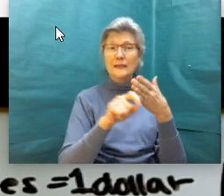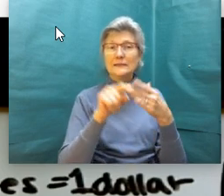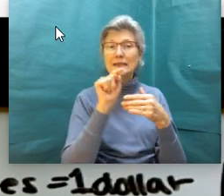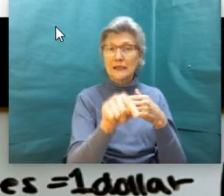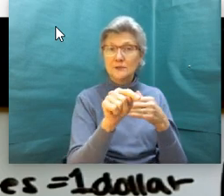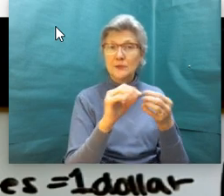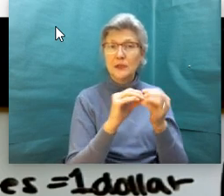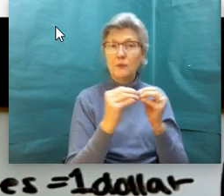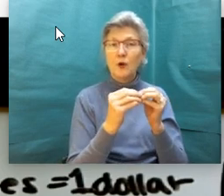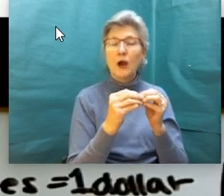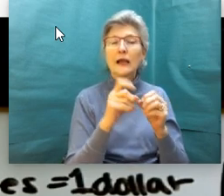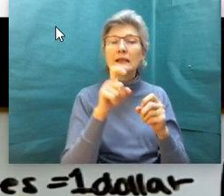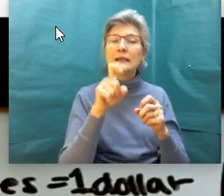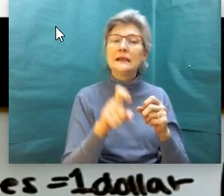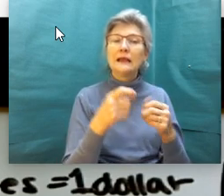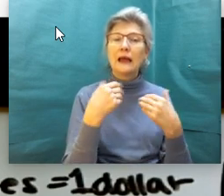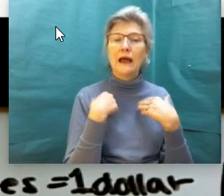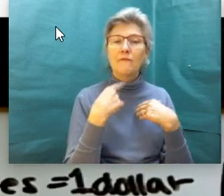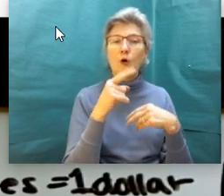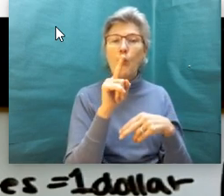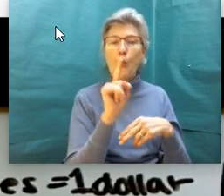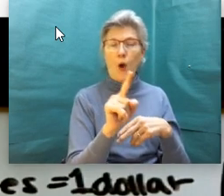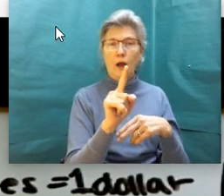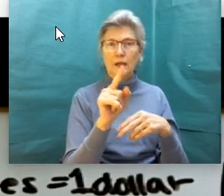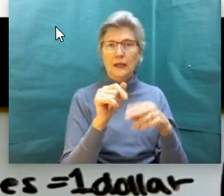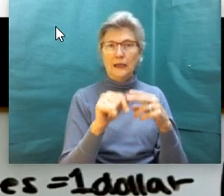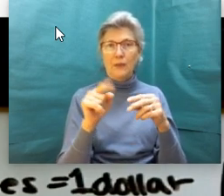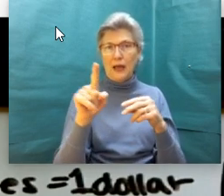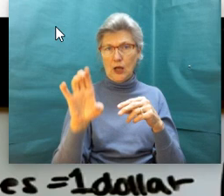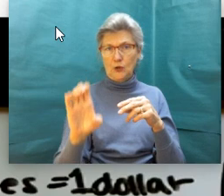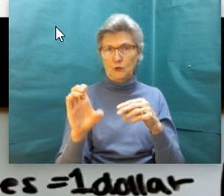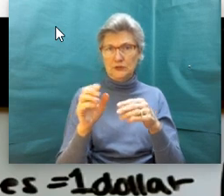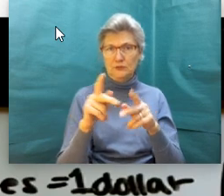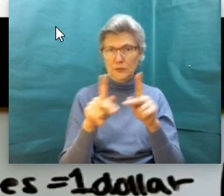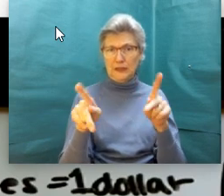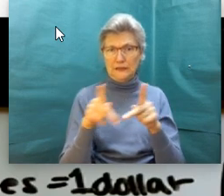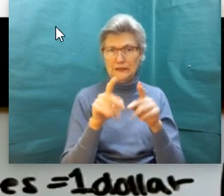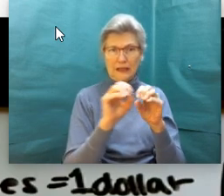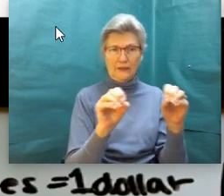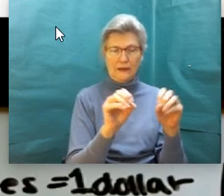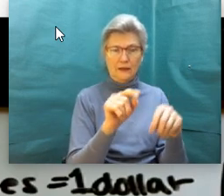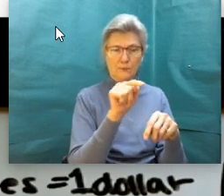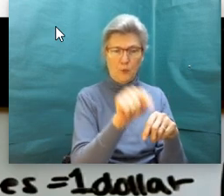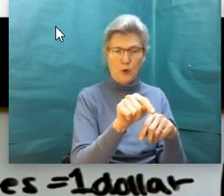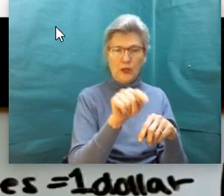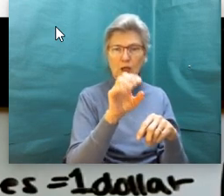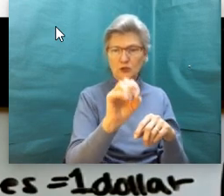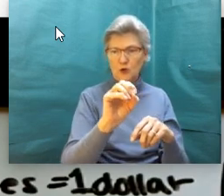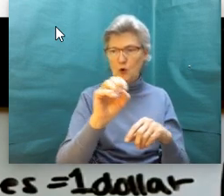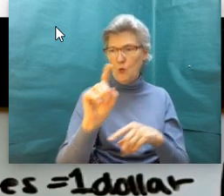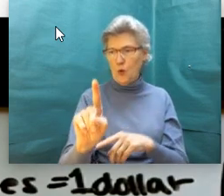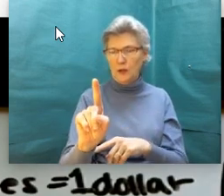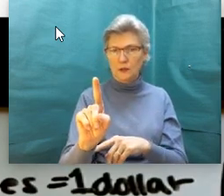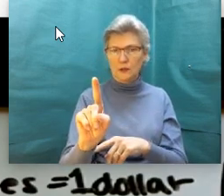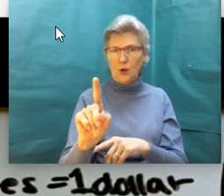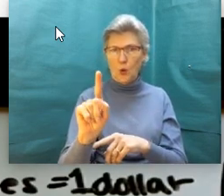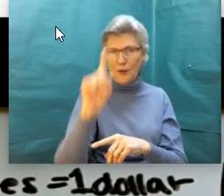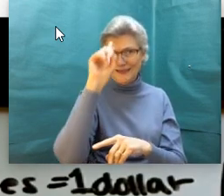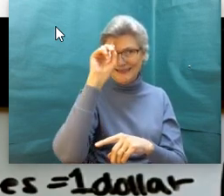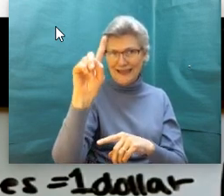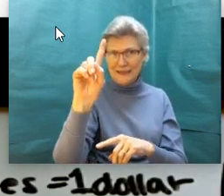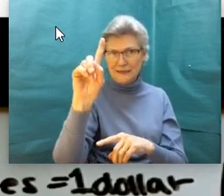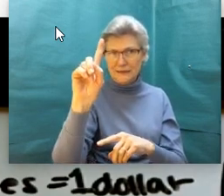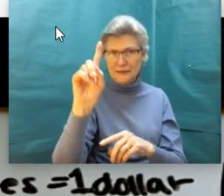I know that I need to have 1 in my hundredths place and nothing else. So I know that's 1/100th or